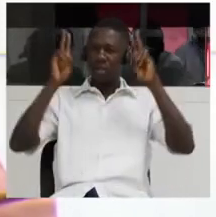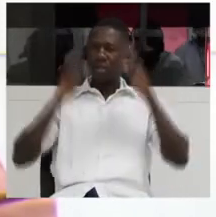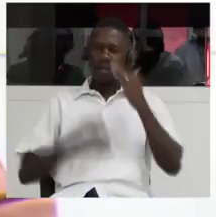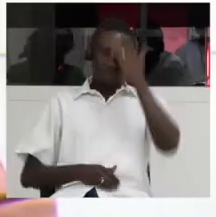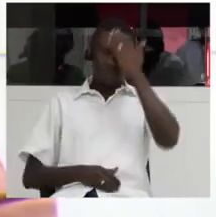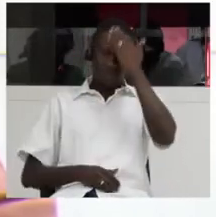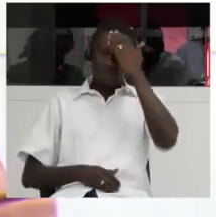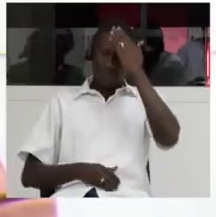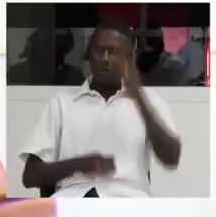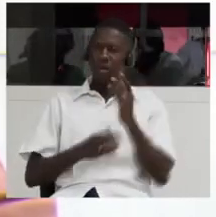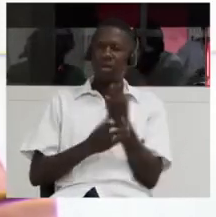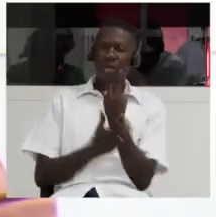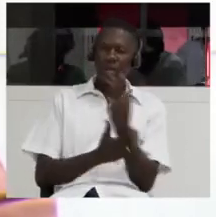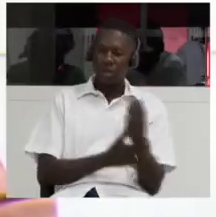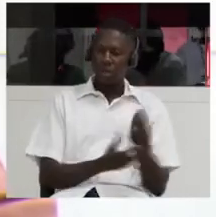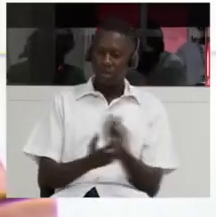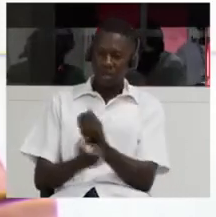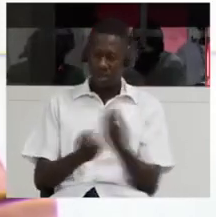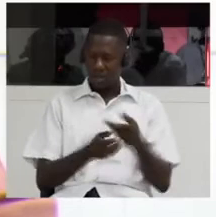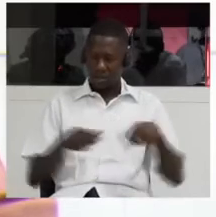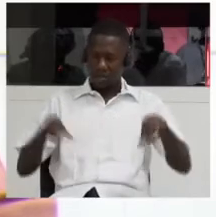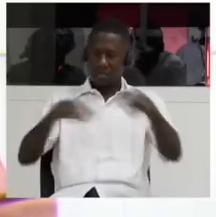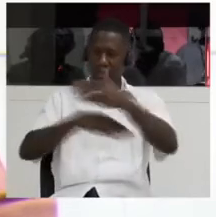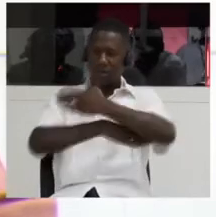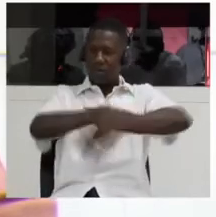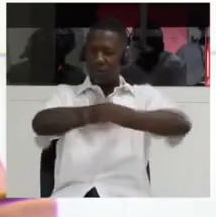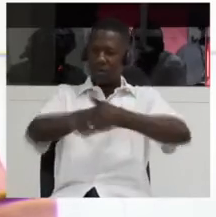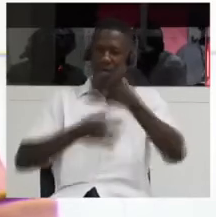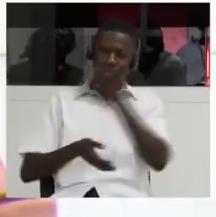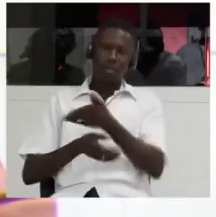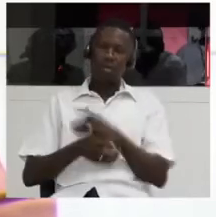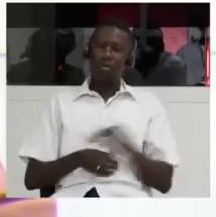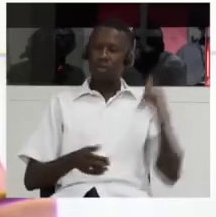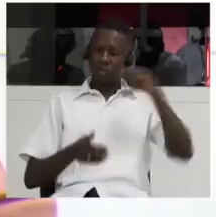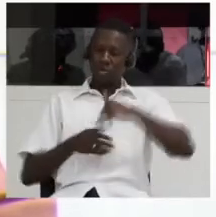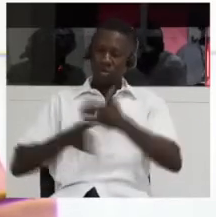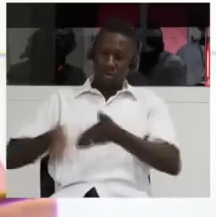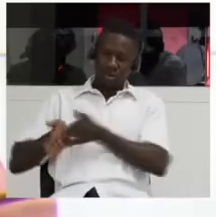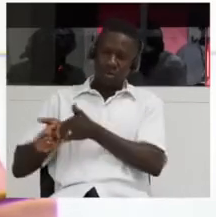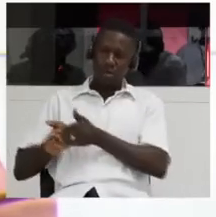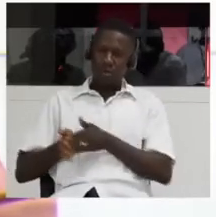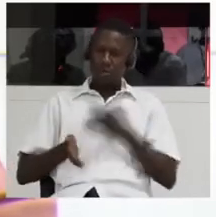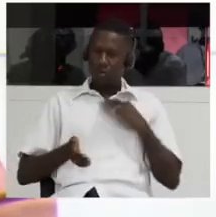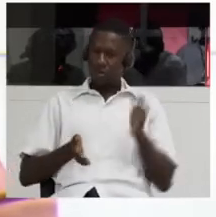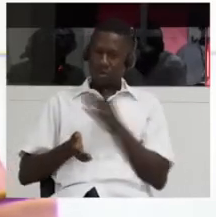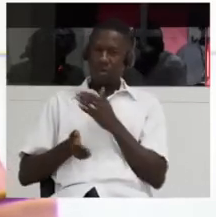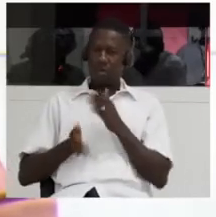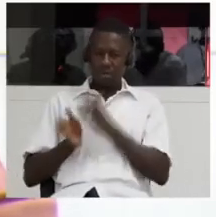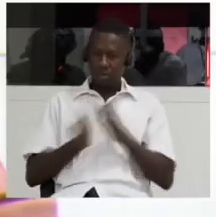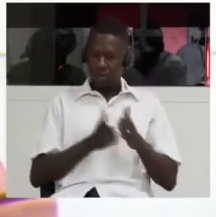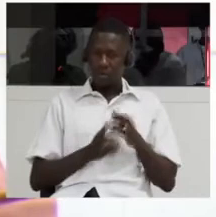garden. So while we were making plans, we saw a darkness coming.